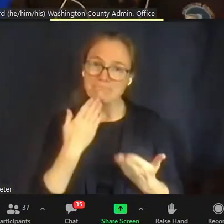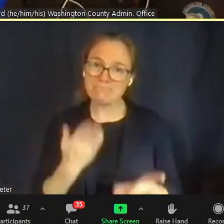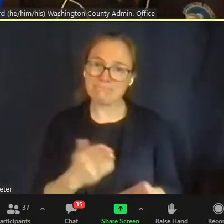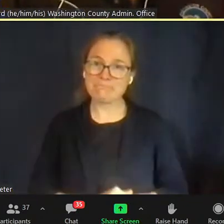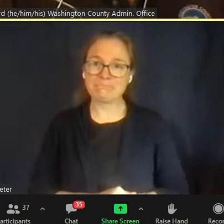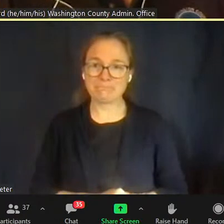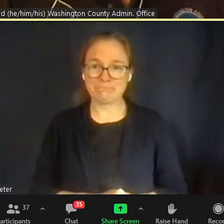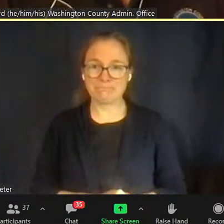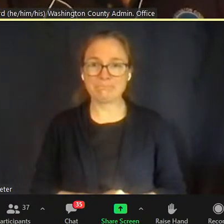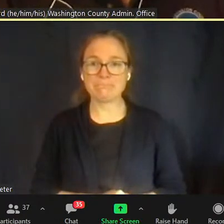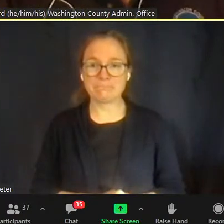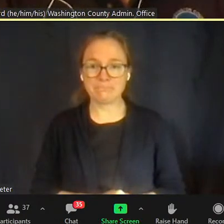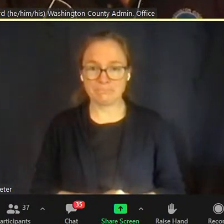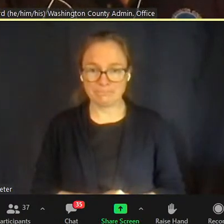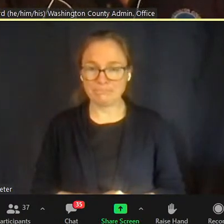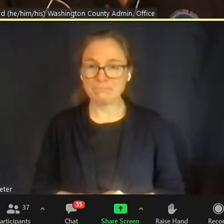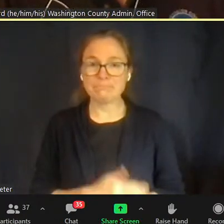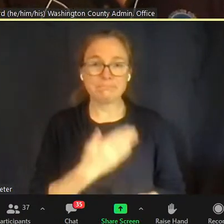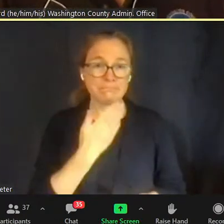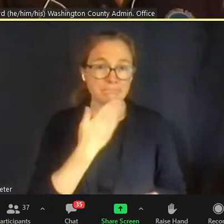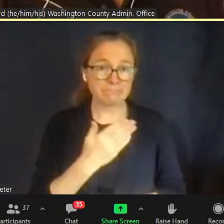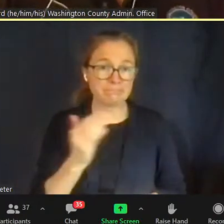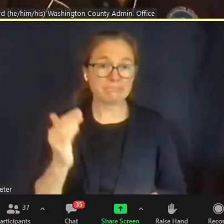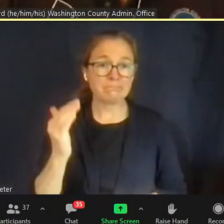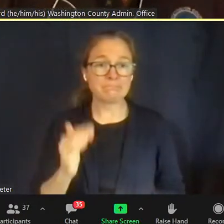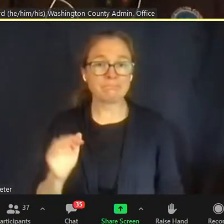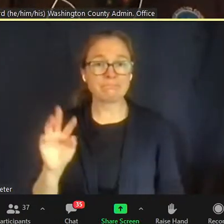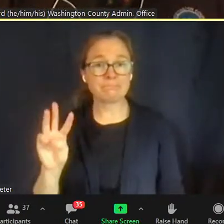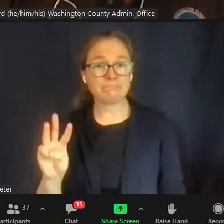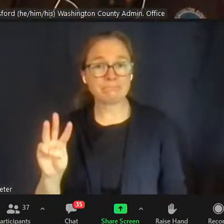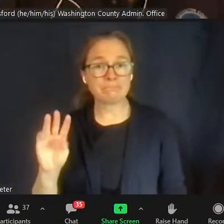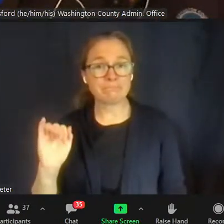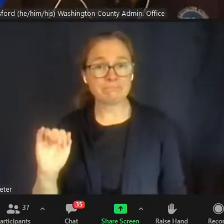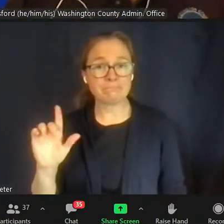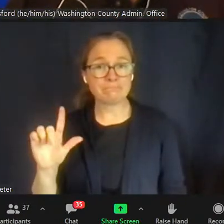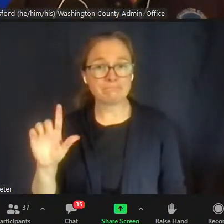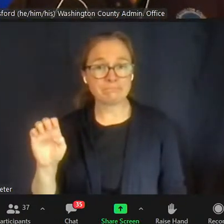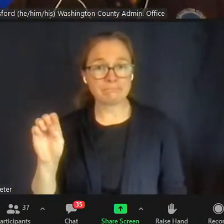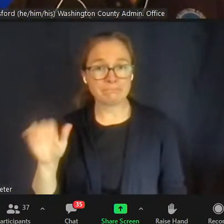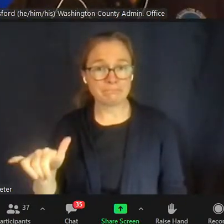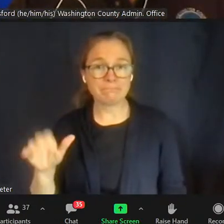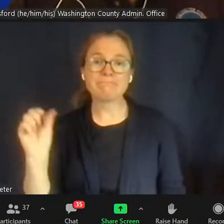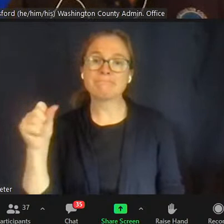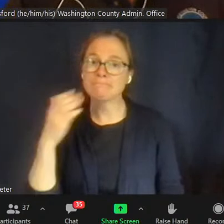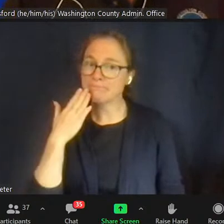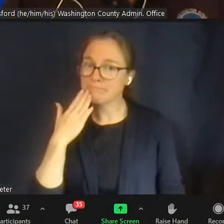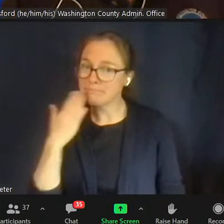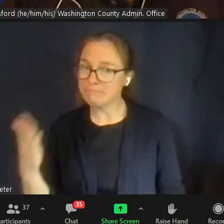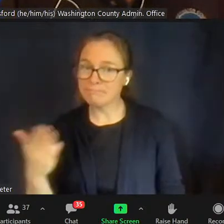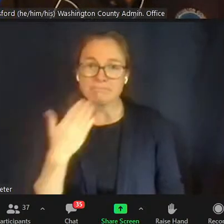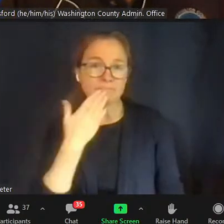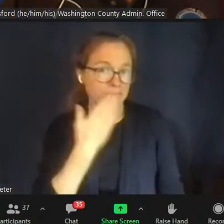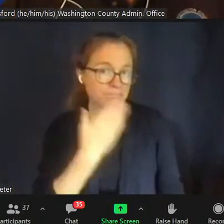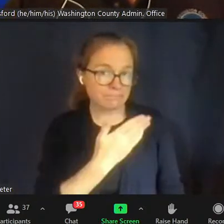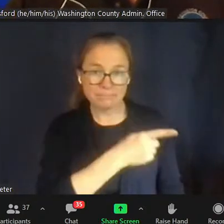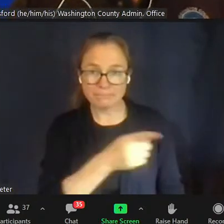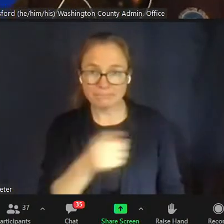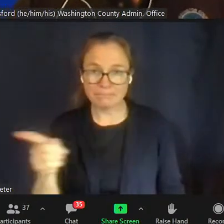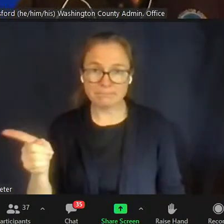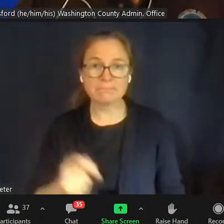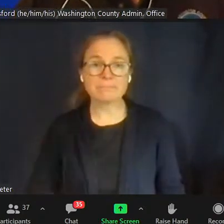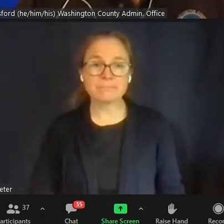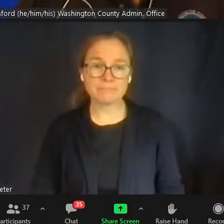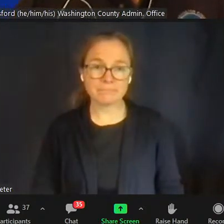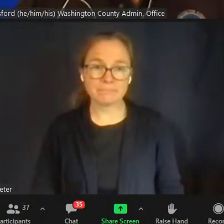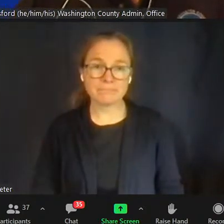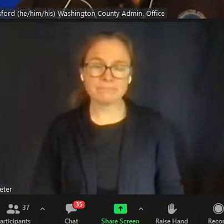you. Thank you, Commissioner Rogers. Commissioner Willie. Yes, thank you, Philip, and thank you, other commissioners.